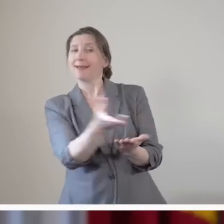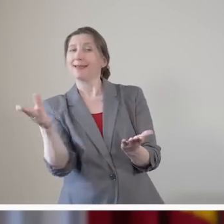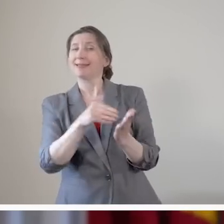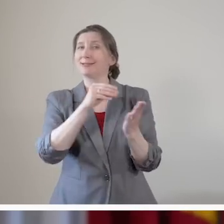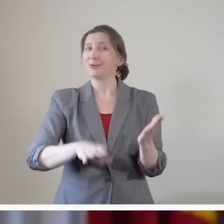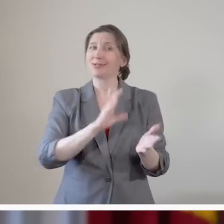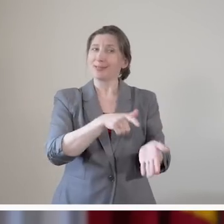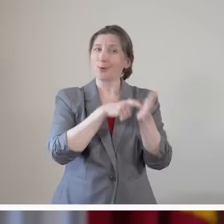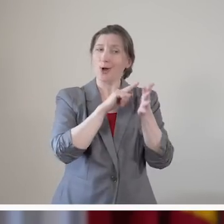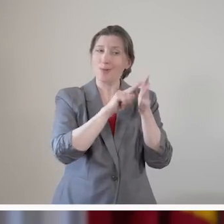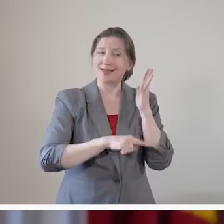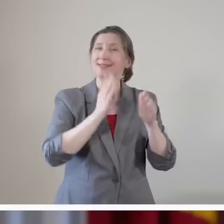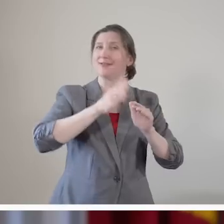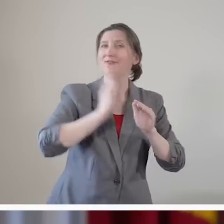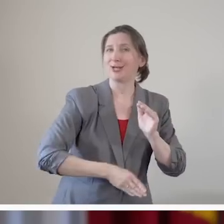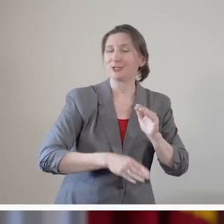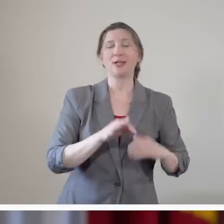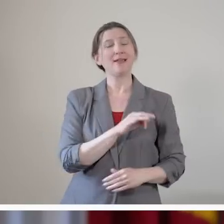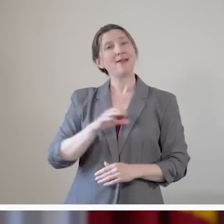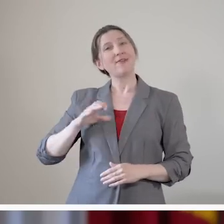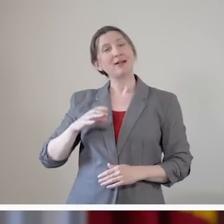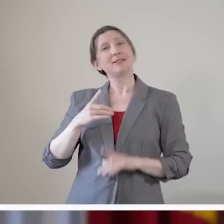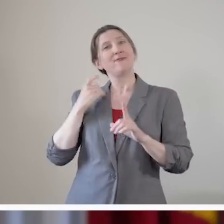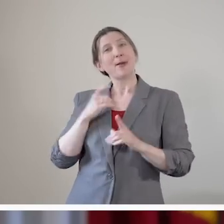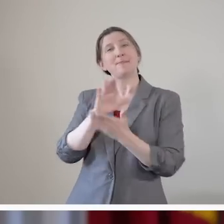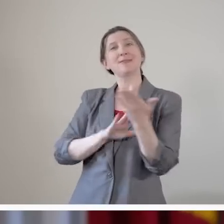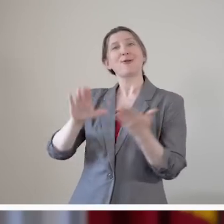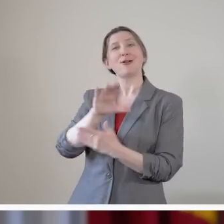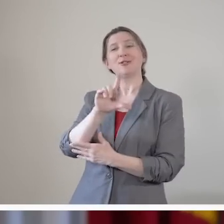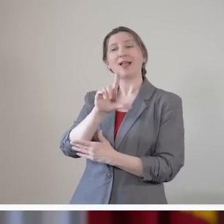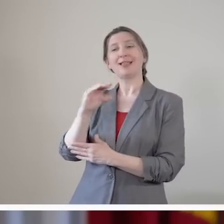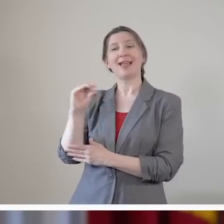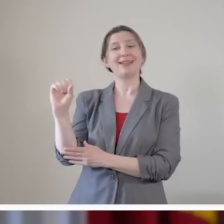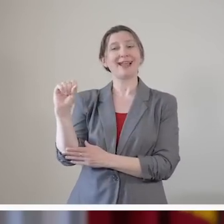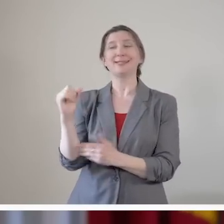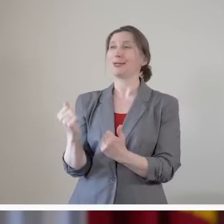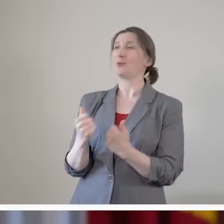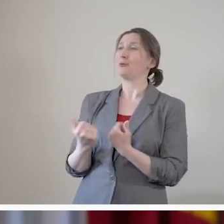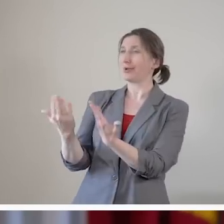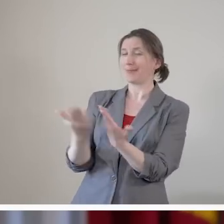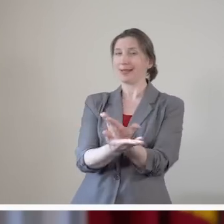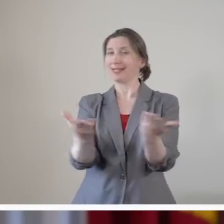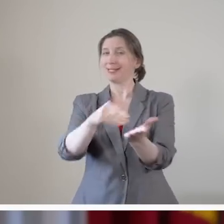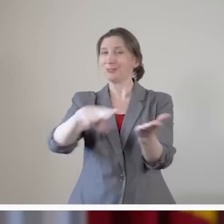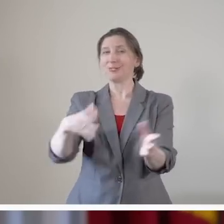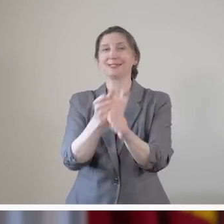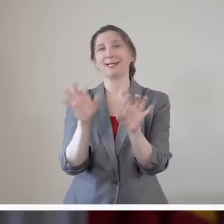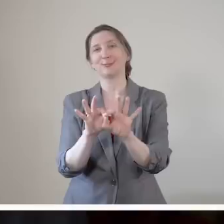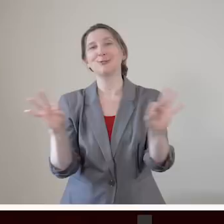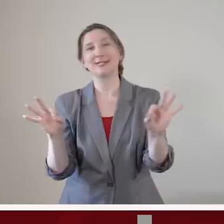requirements of their respective course of study. Upon the recommendation of the faculty of the College of Letters and Science, I present these candidates for